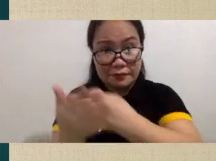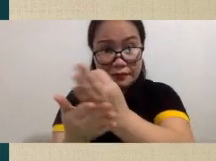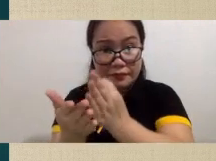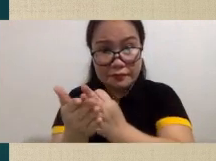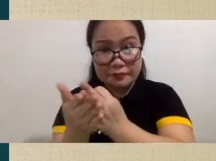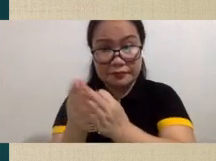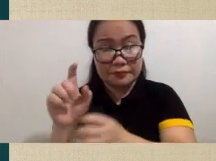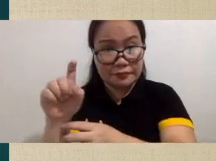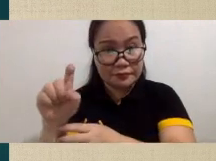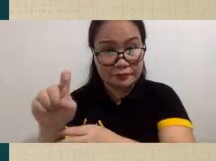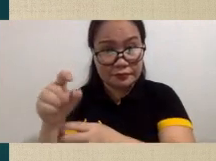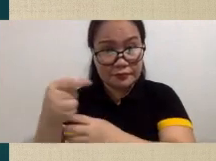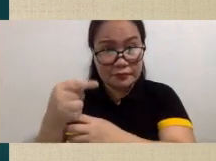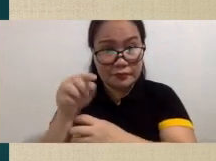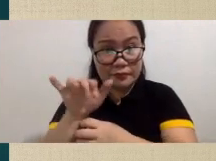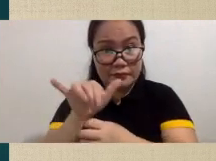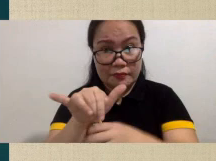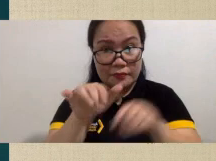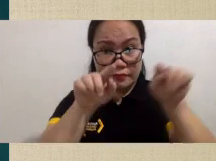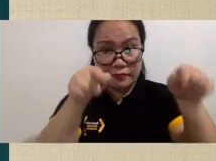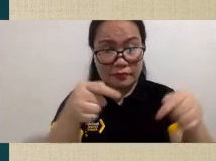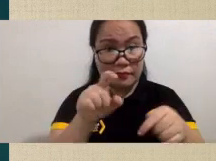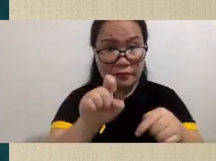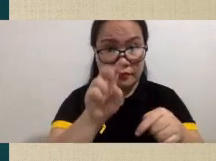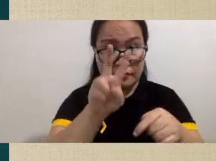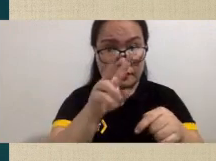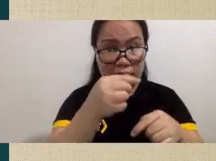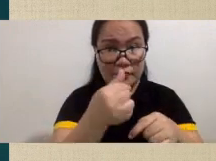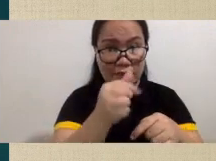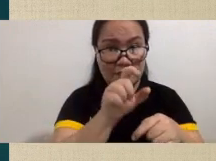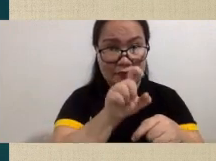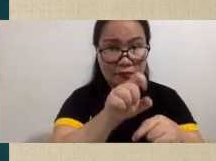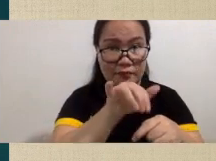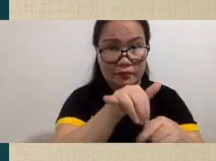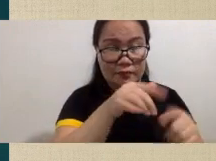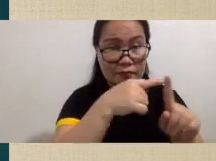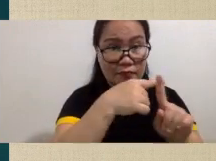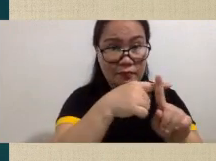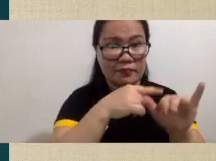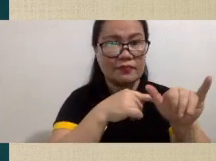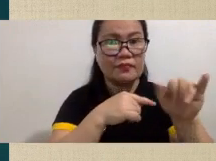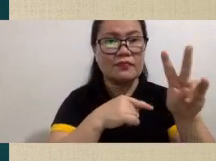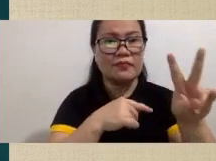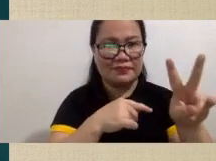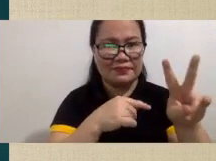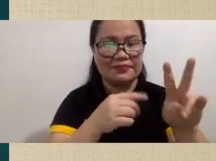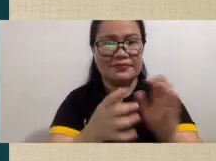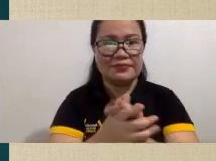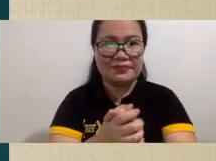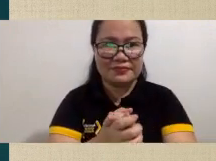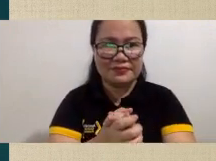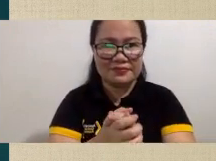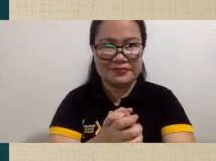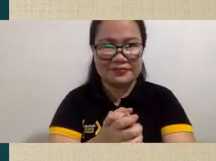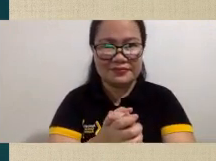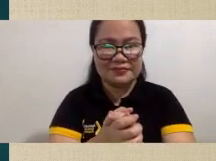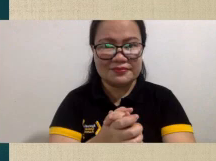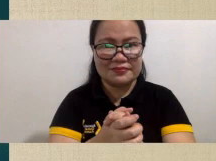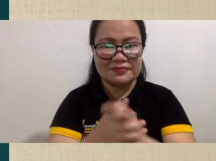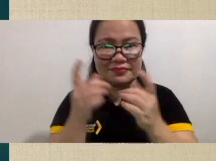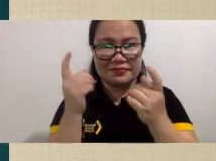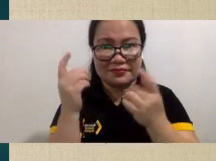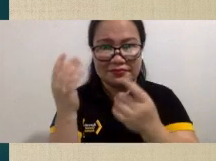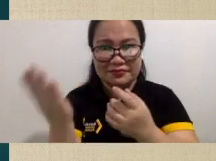we now have the factored form x minus y times x squared plus xy plus y